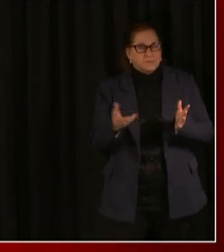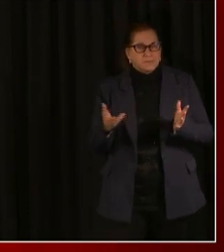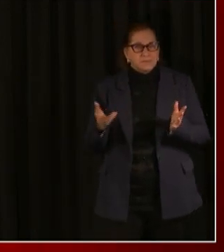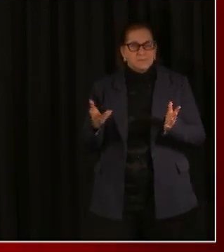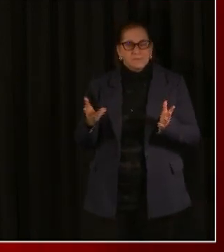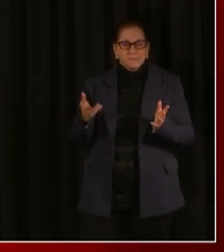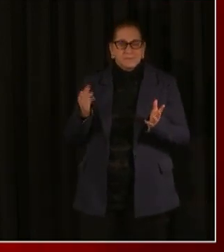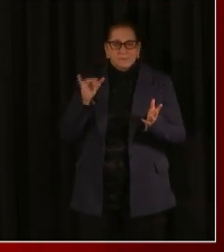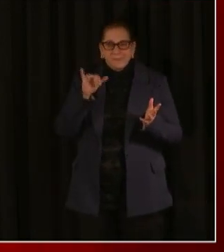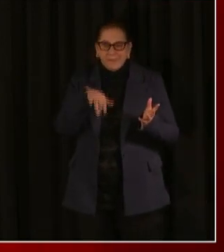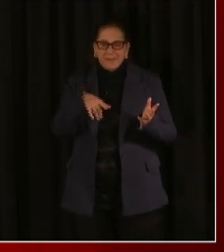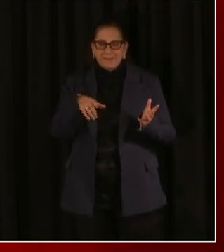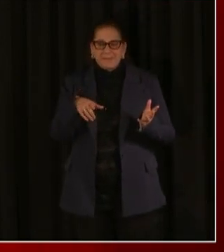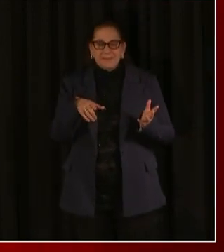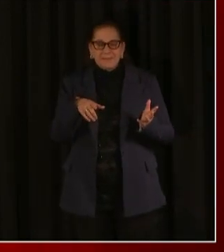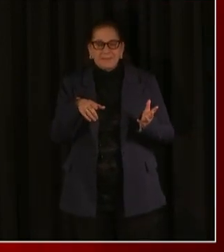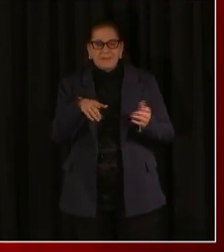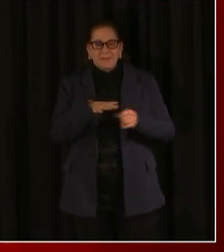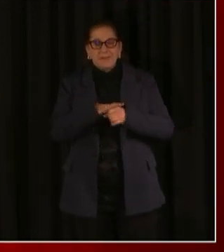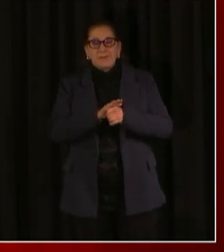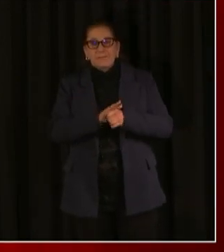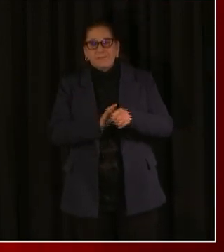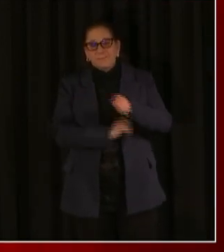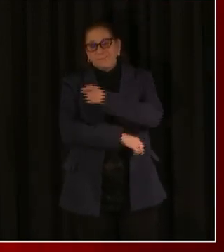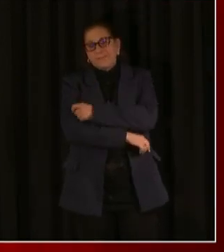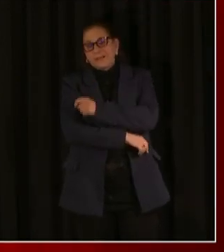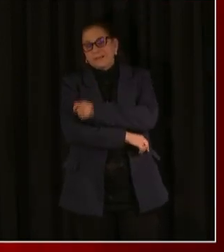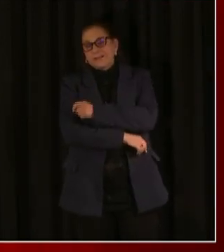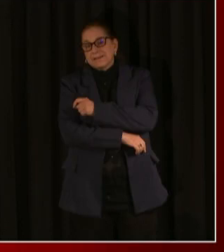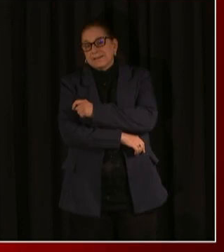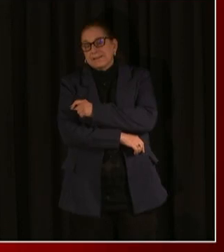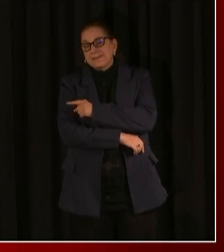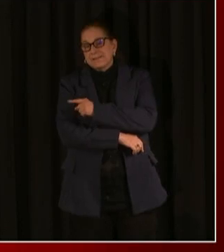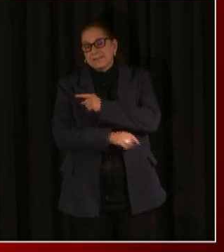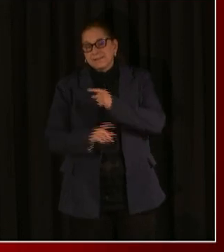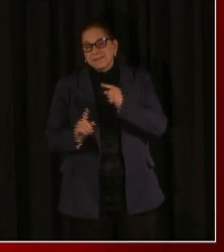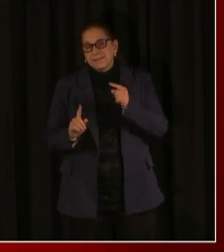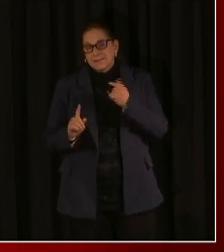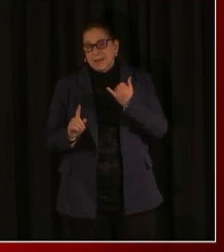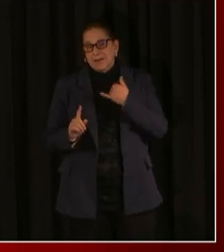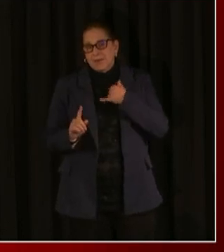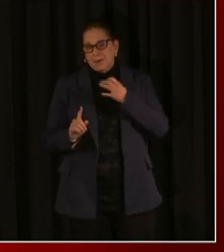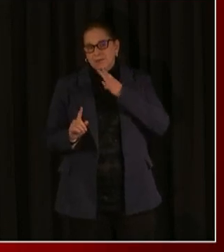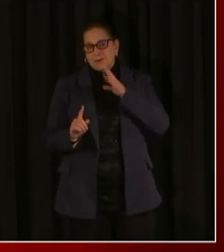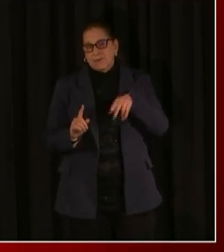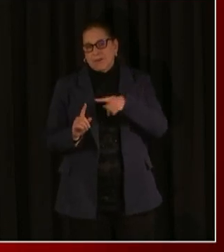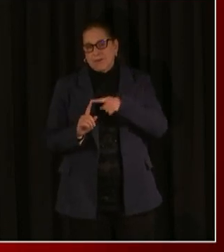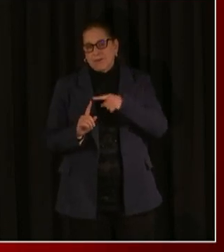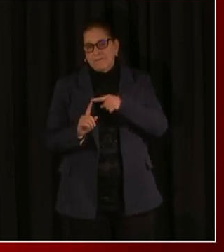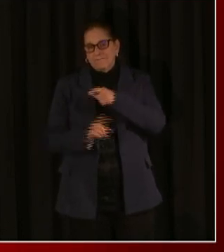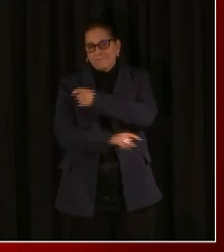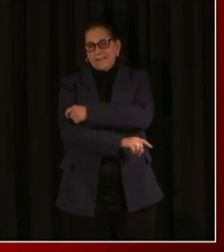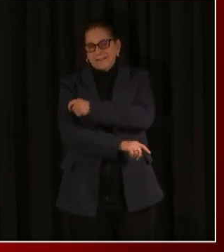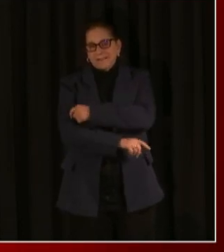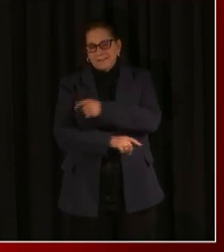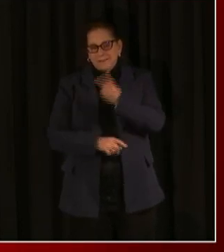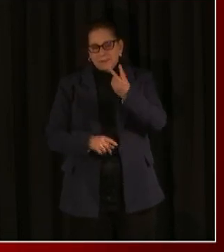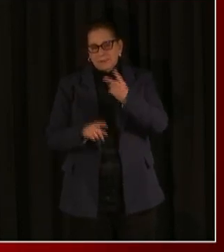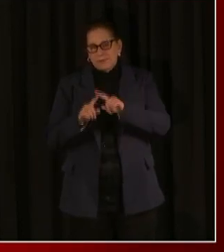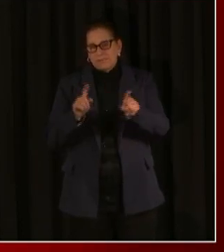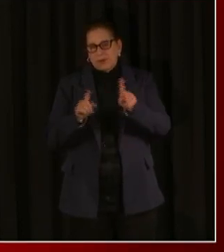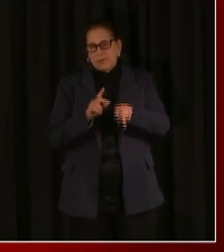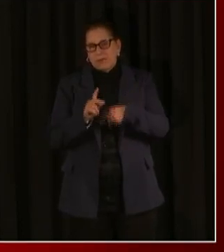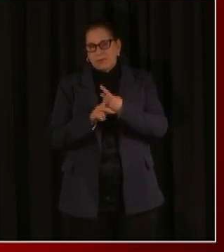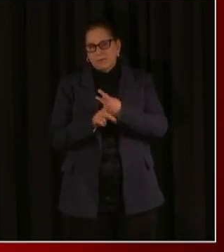So the COVID-19 vaccine. So there are currently 2 vaccines